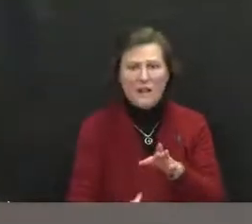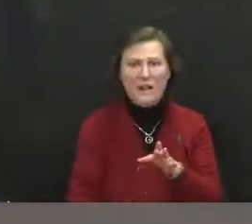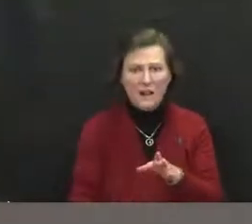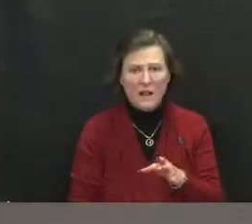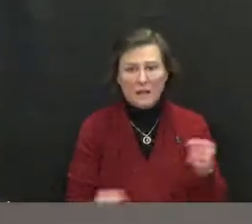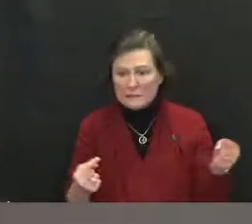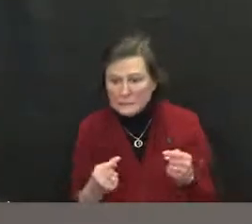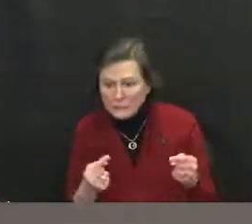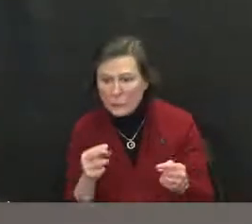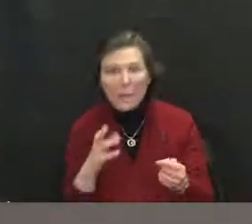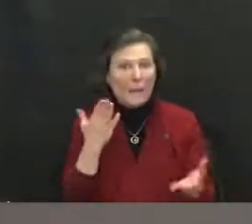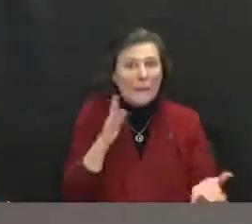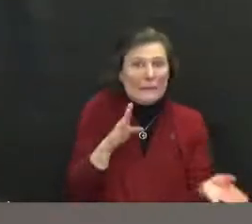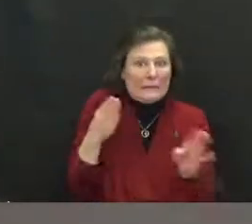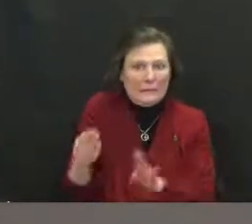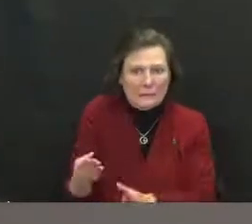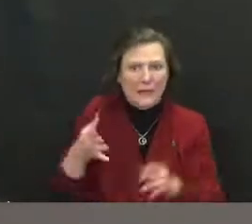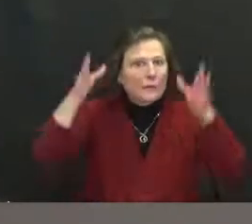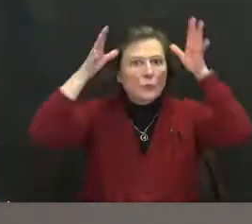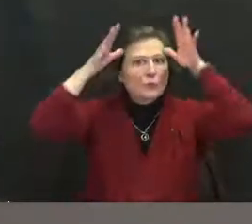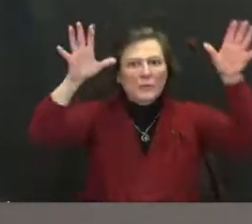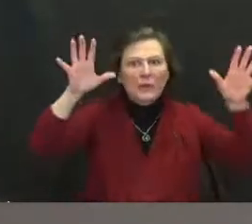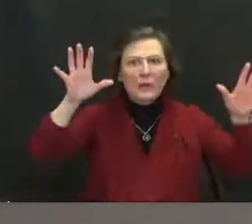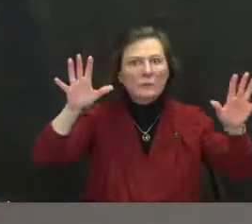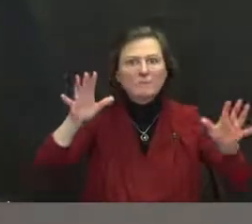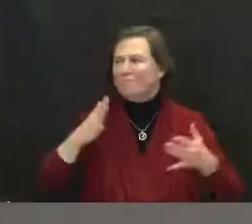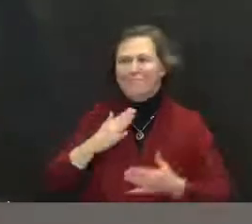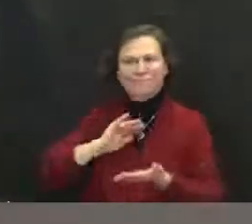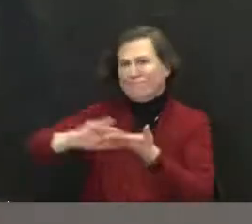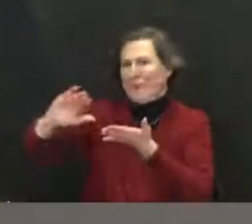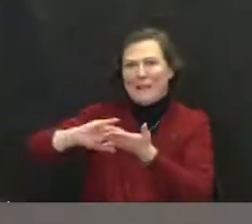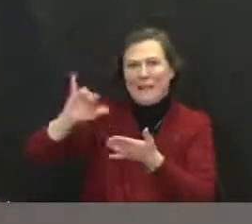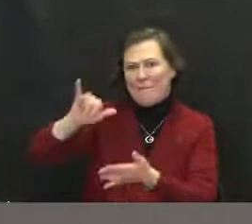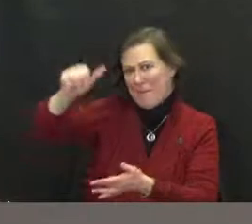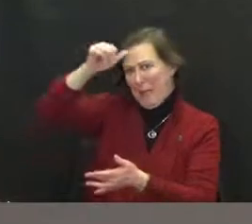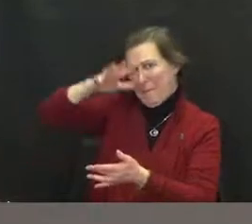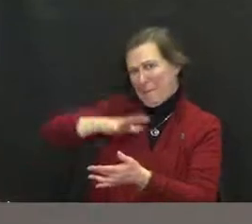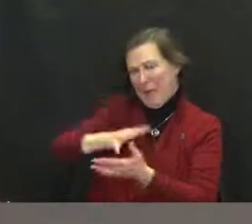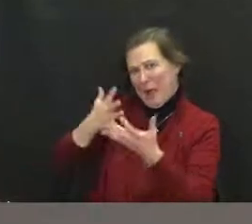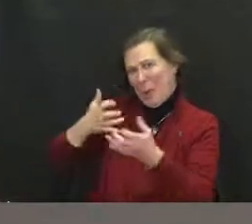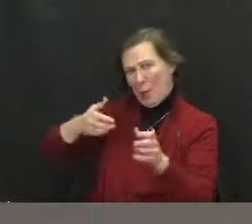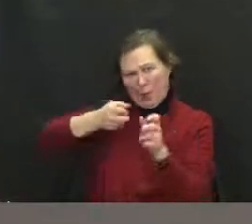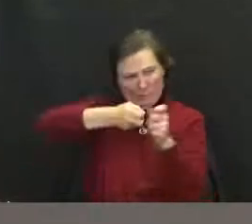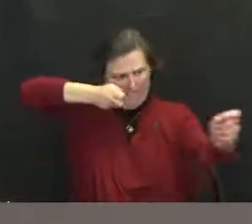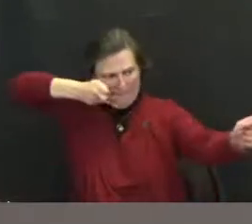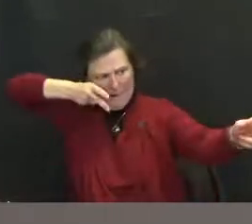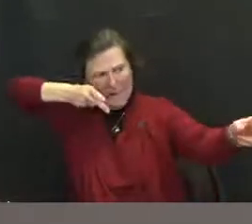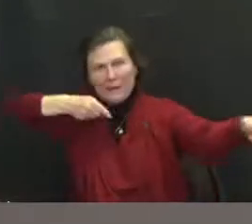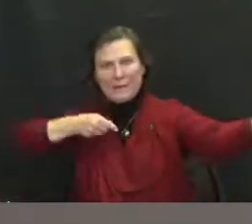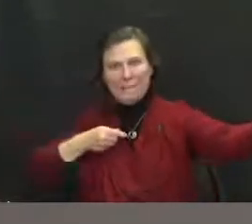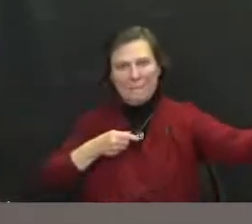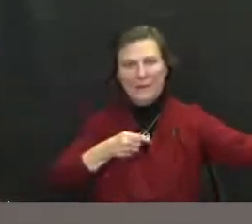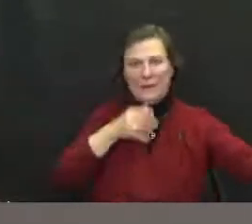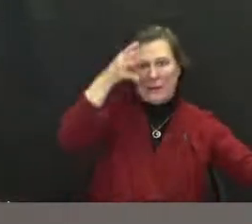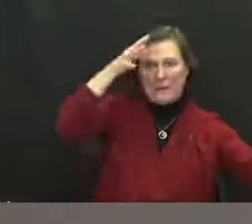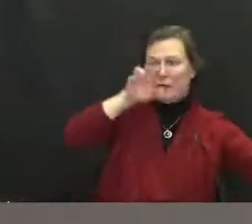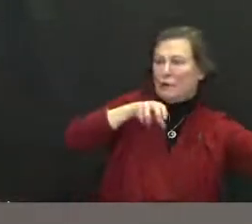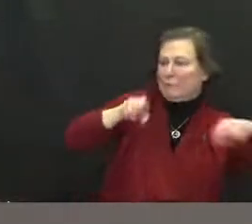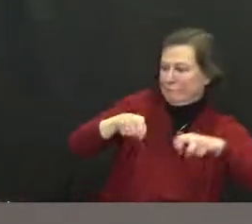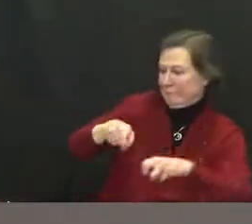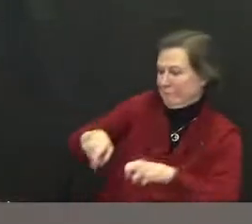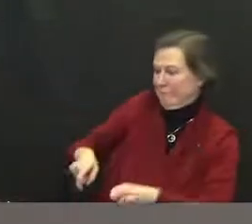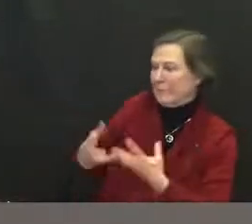or even dead. Completely forgiving the man's attempt to kill him, the deer climbed down and offered